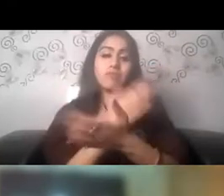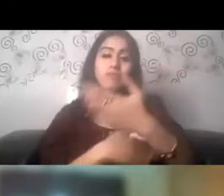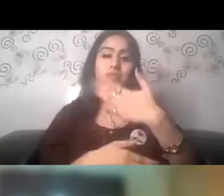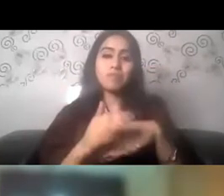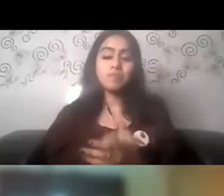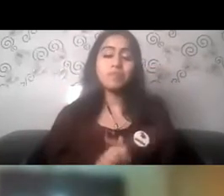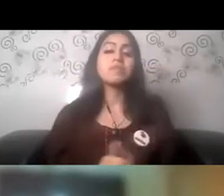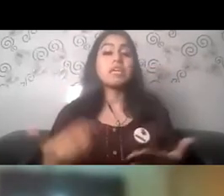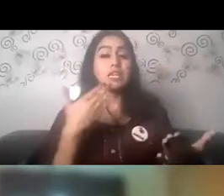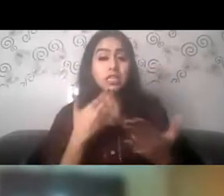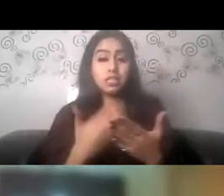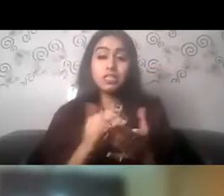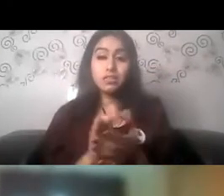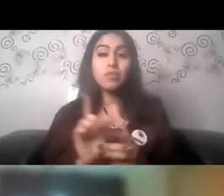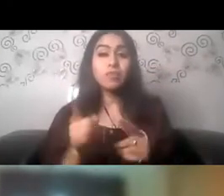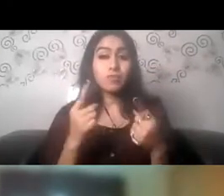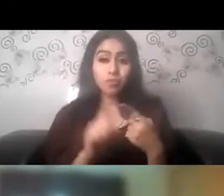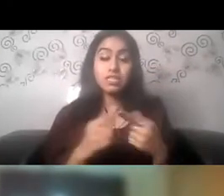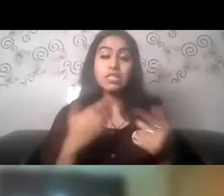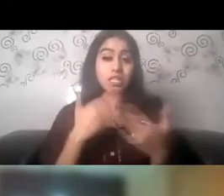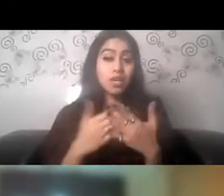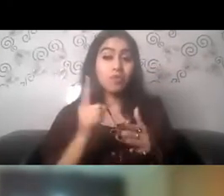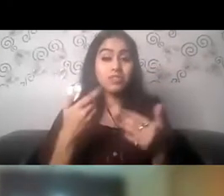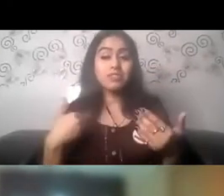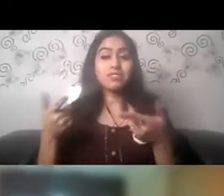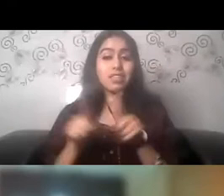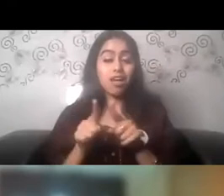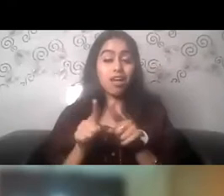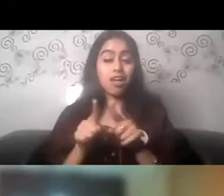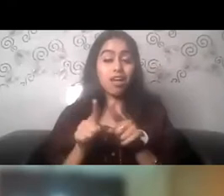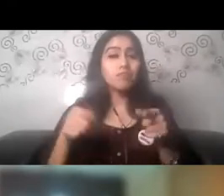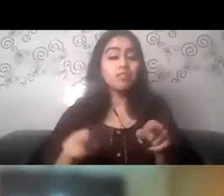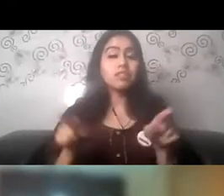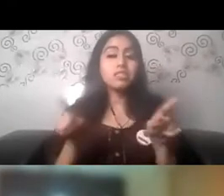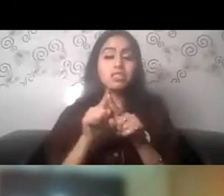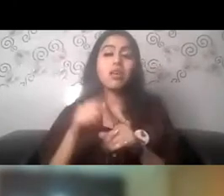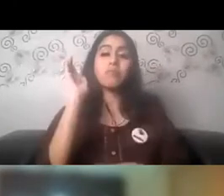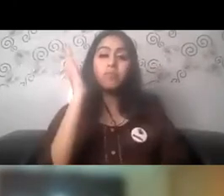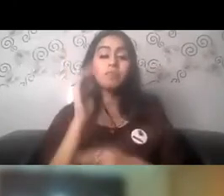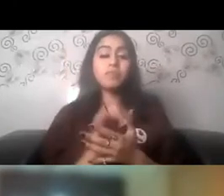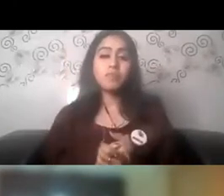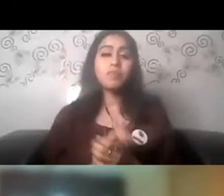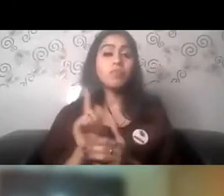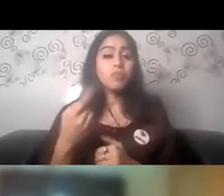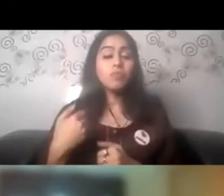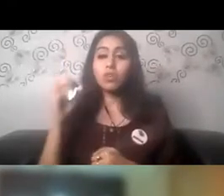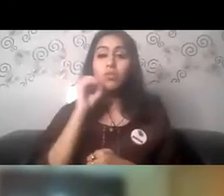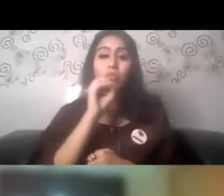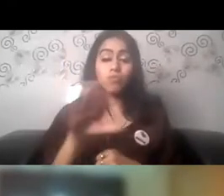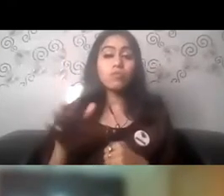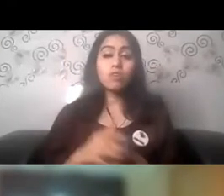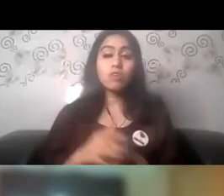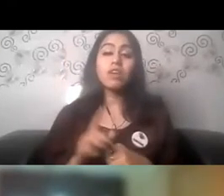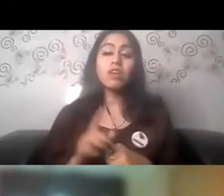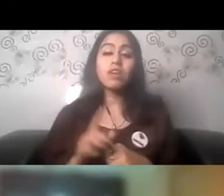Thank you. Thanks very much for inviting me to take part today. I mean, it's really interesting